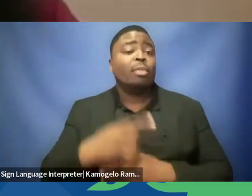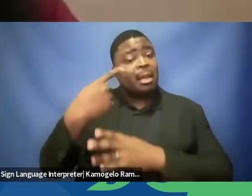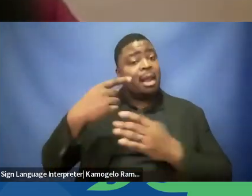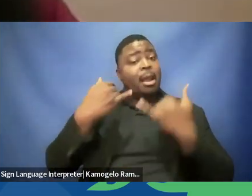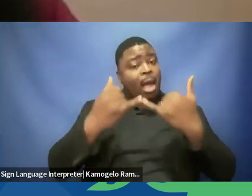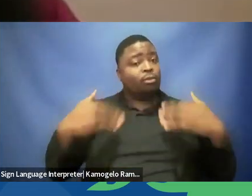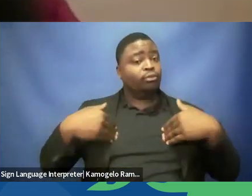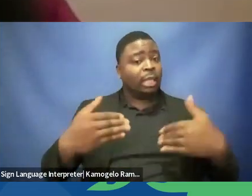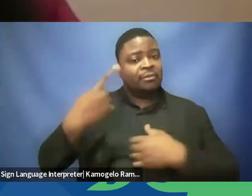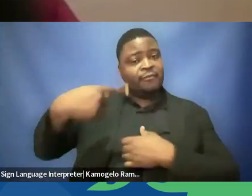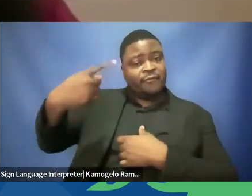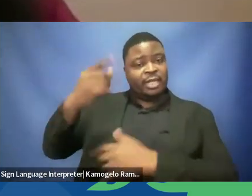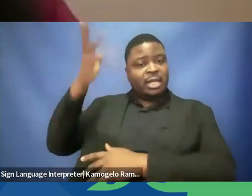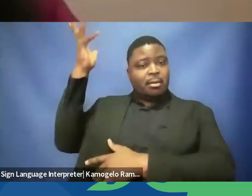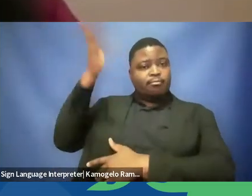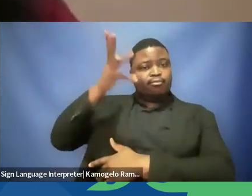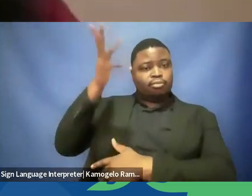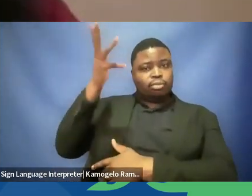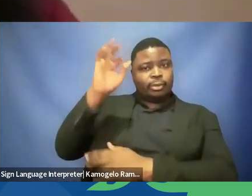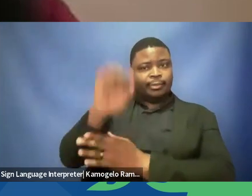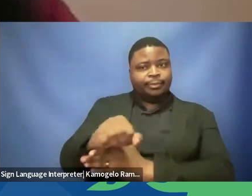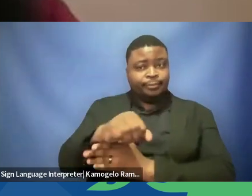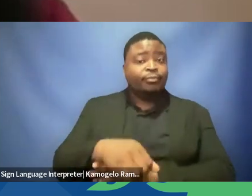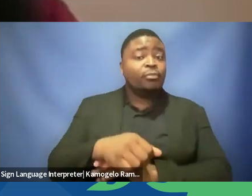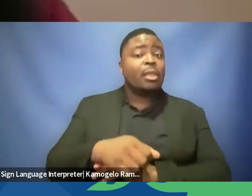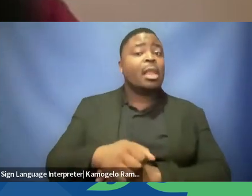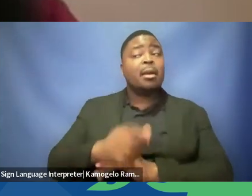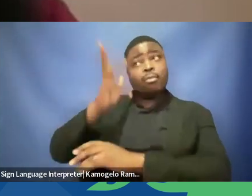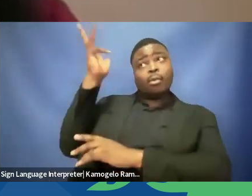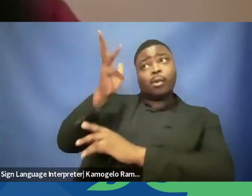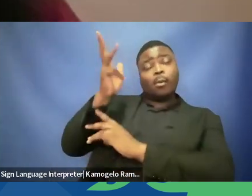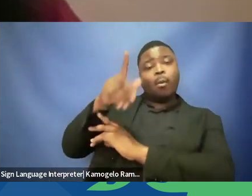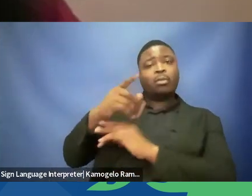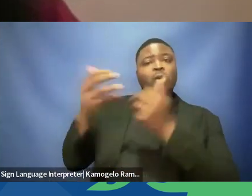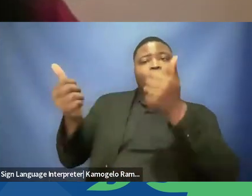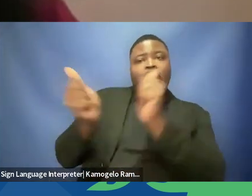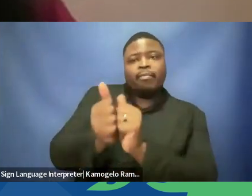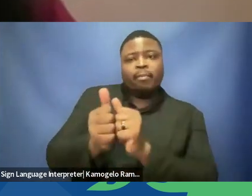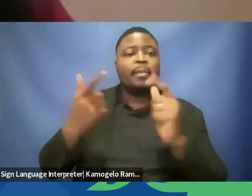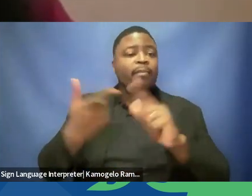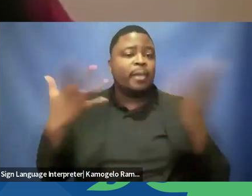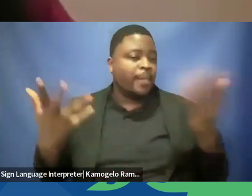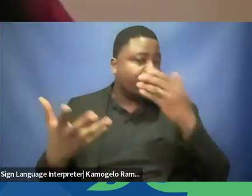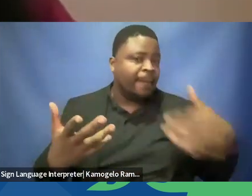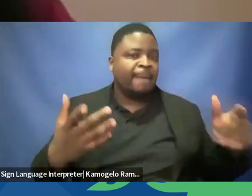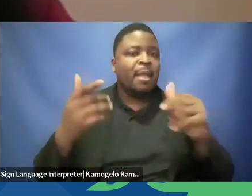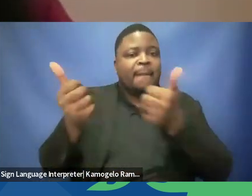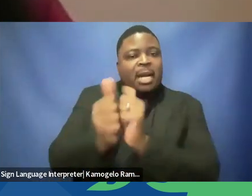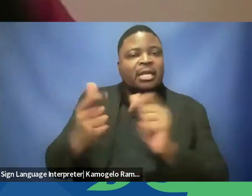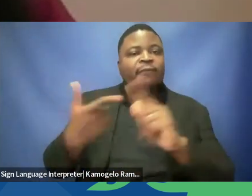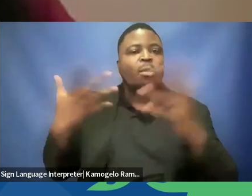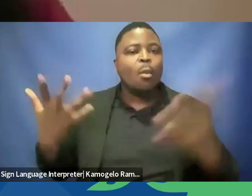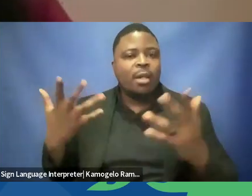this presentation is specifically from our partner in Kenya. So we have Darlene